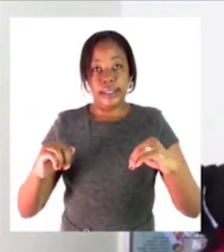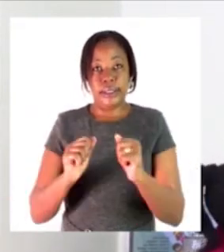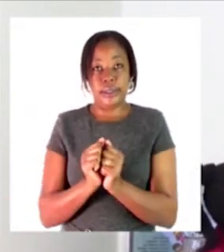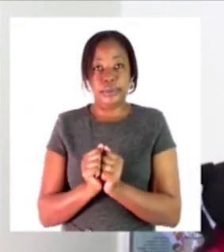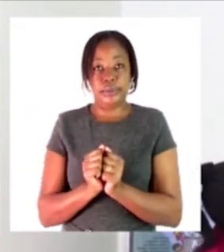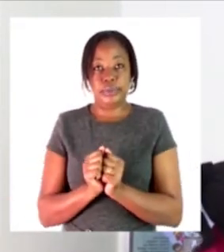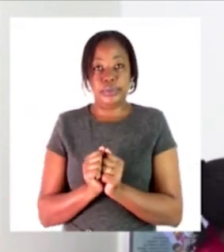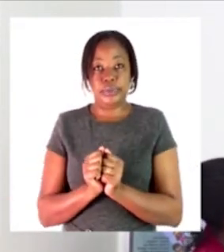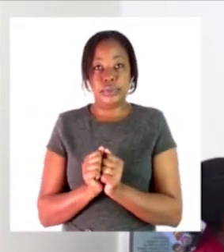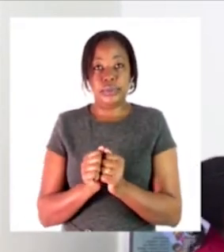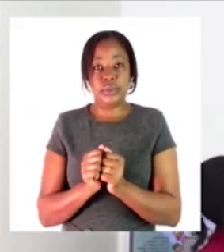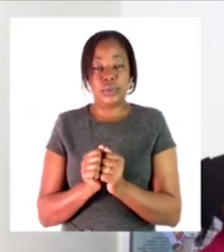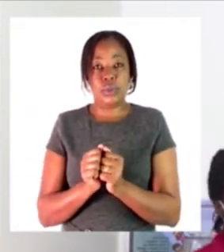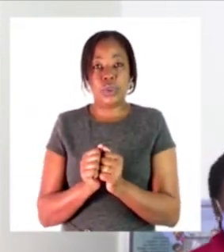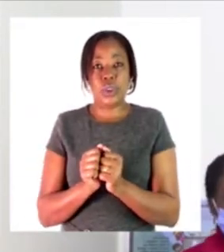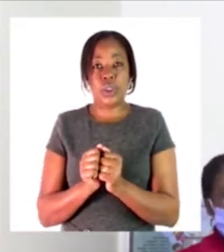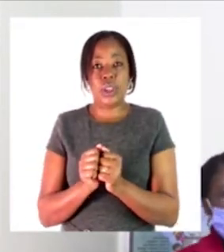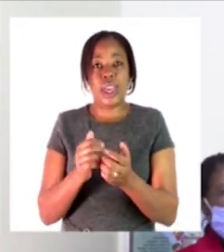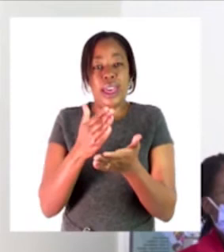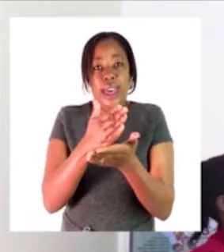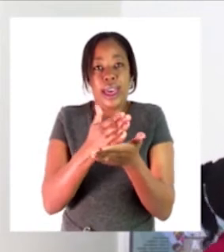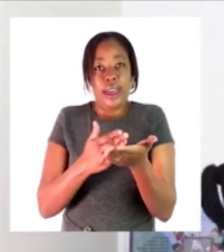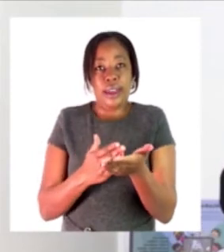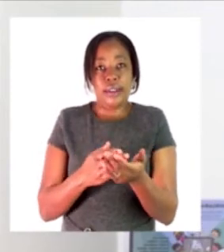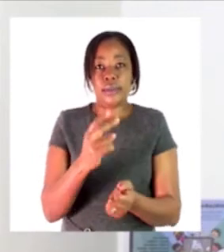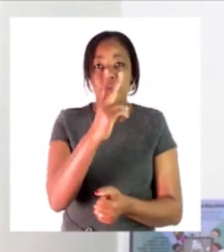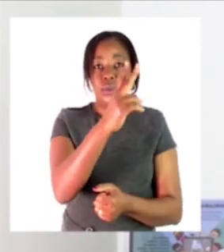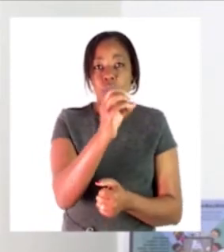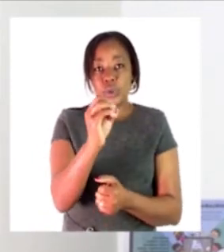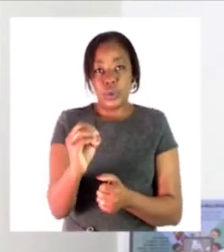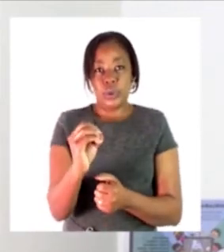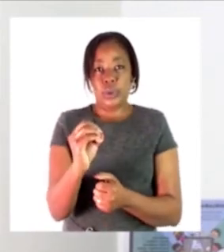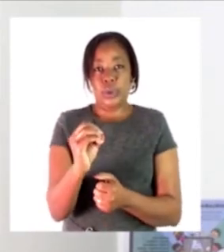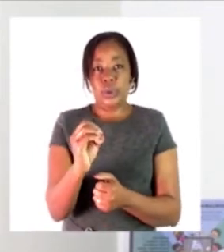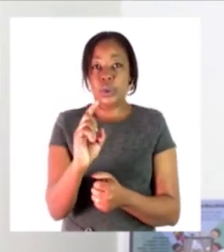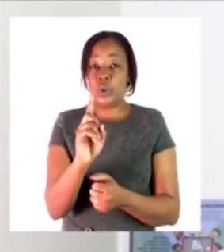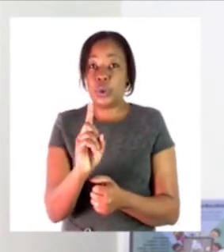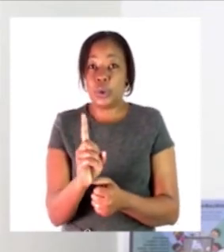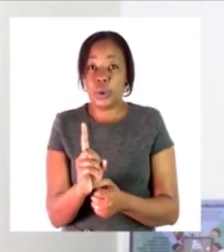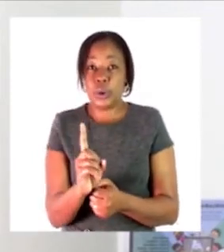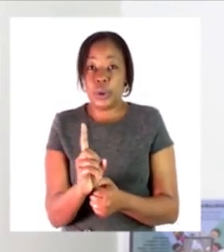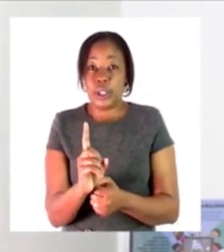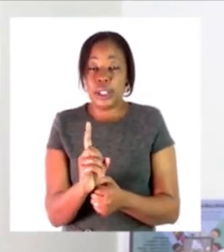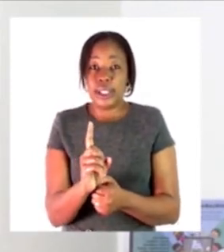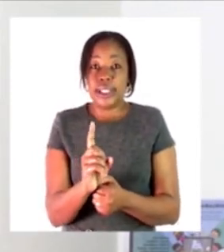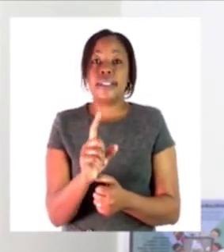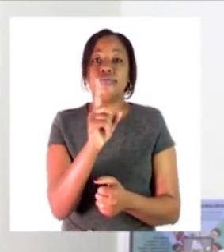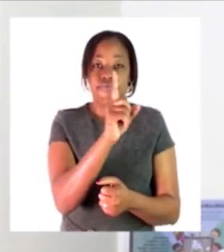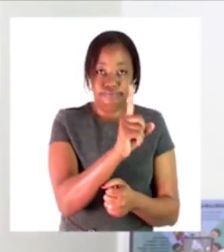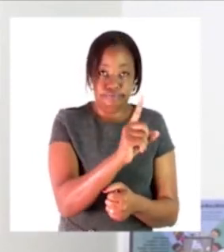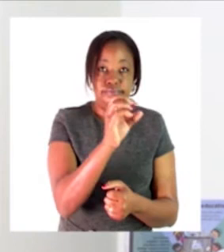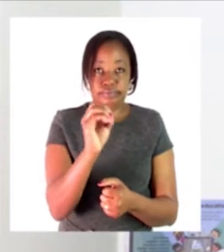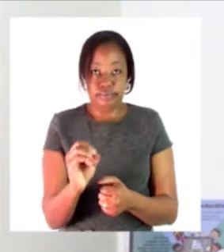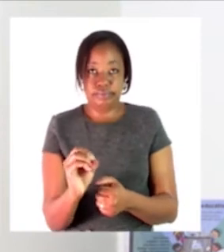is the half of a 20? Half of a 20 is what? Is 10. And